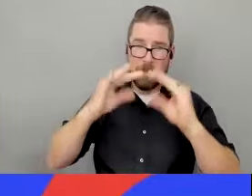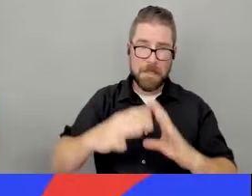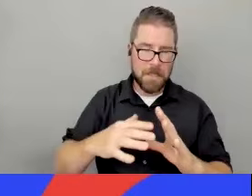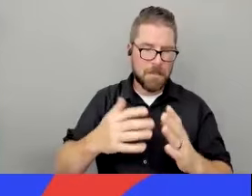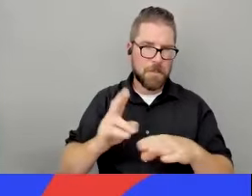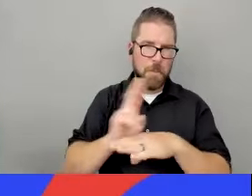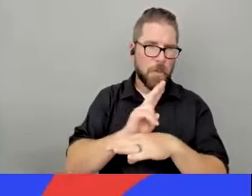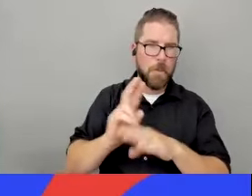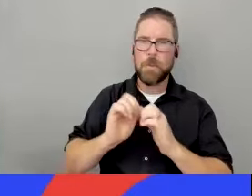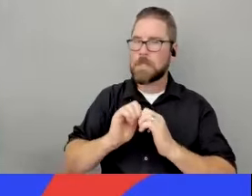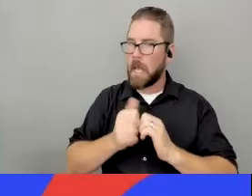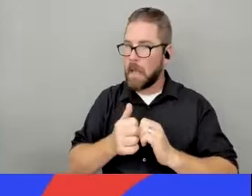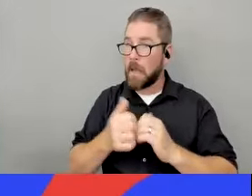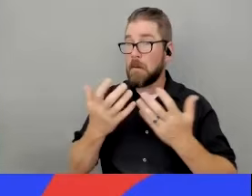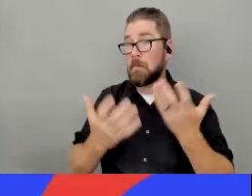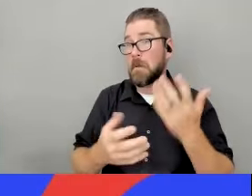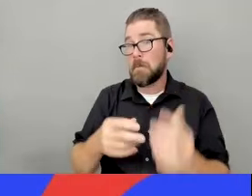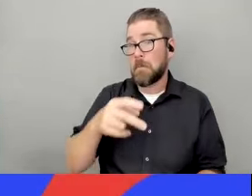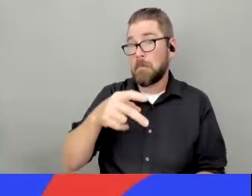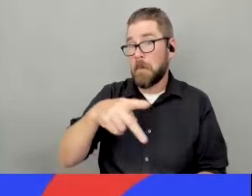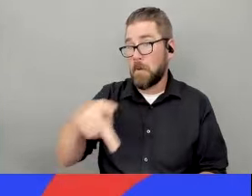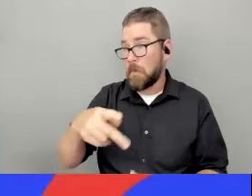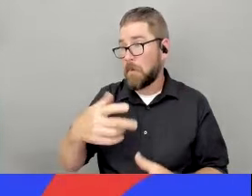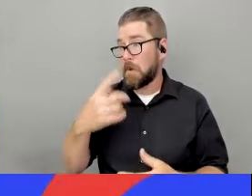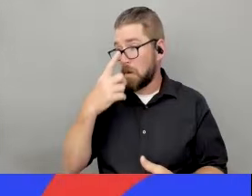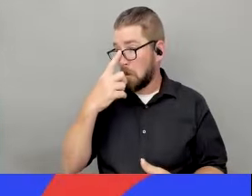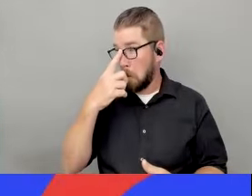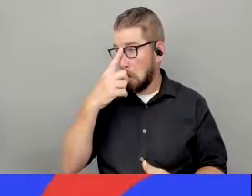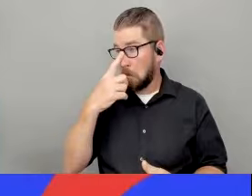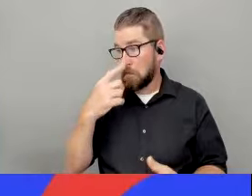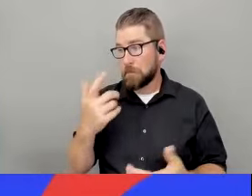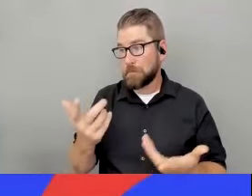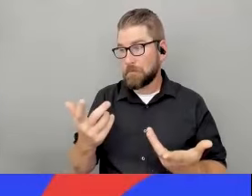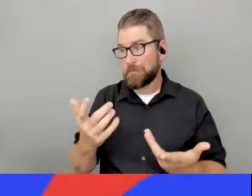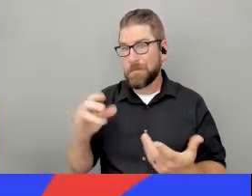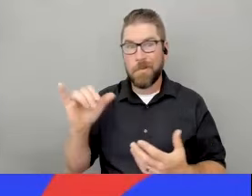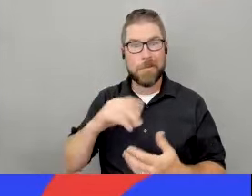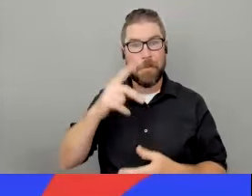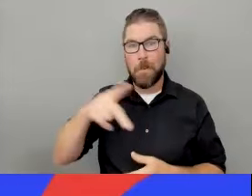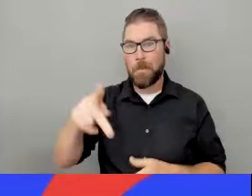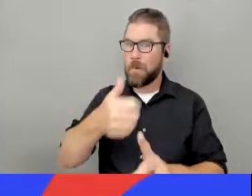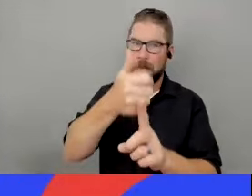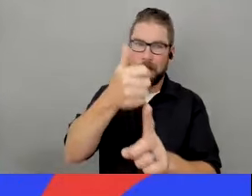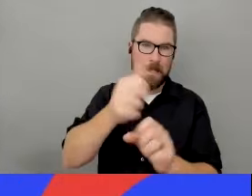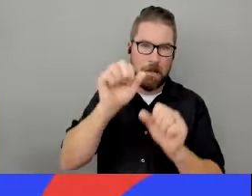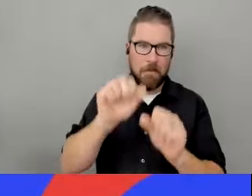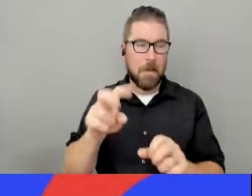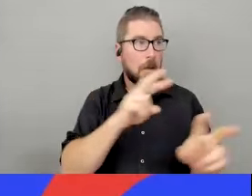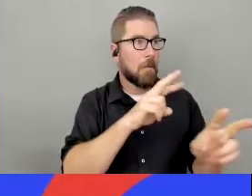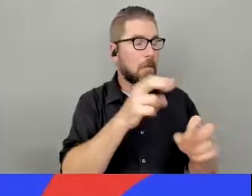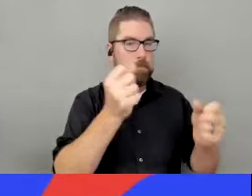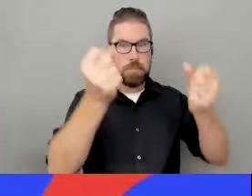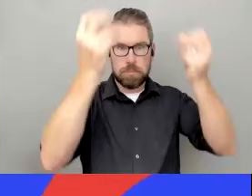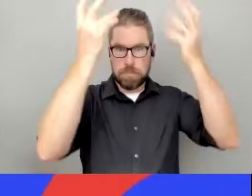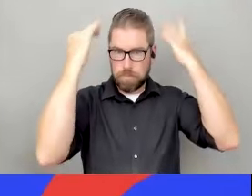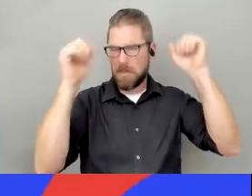PowerPoint over several slides, but you're right. I mean, even PowerPoints can become overwhelming, but maybe you break it up into